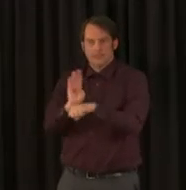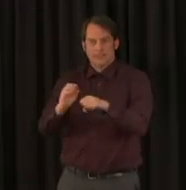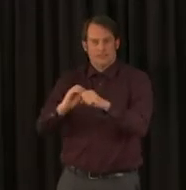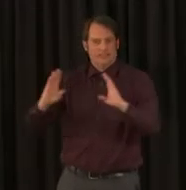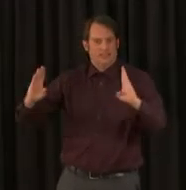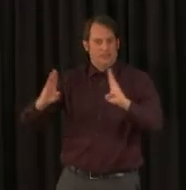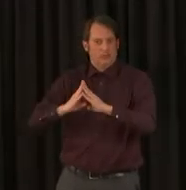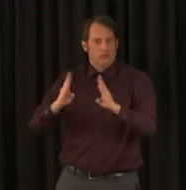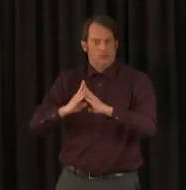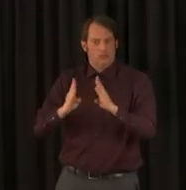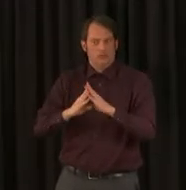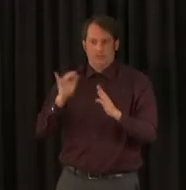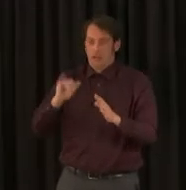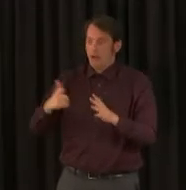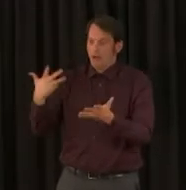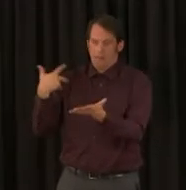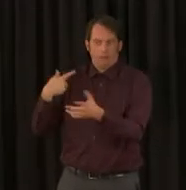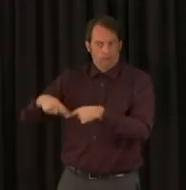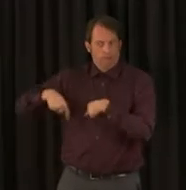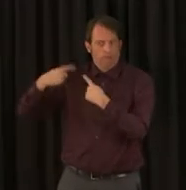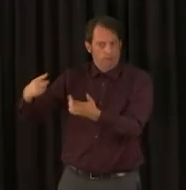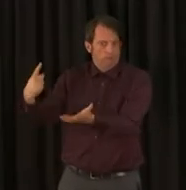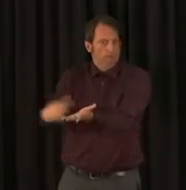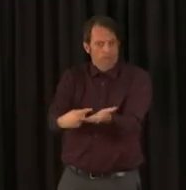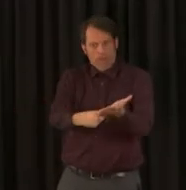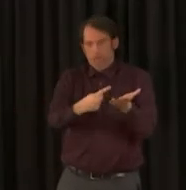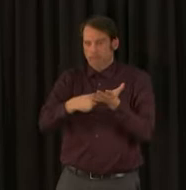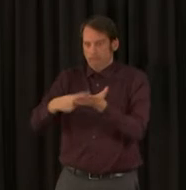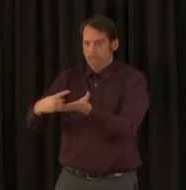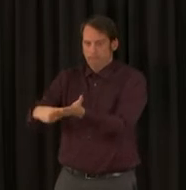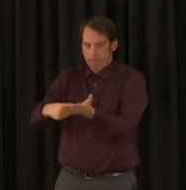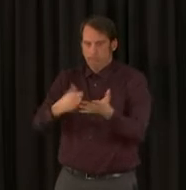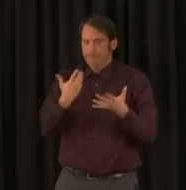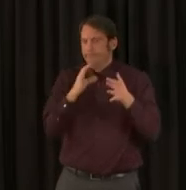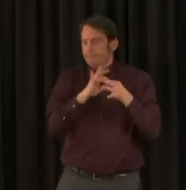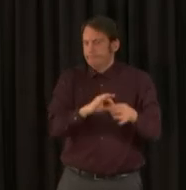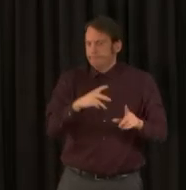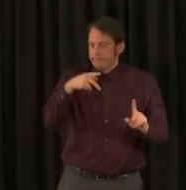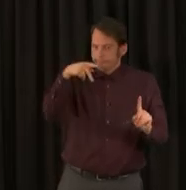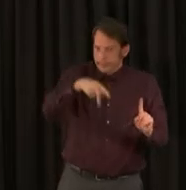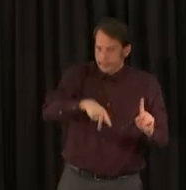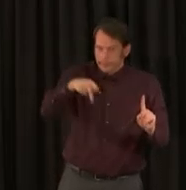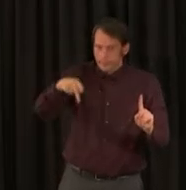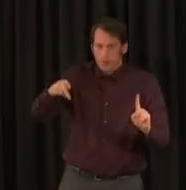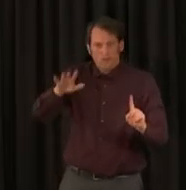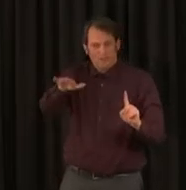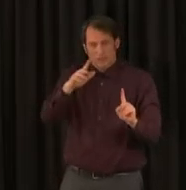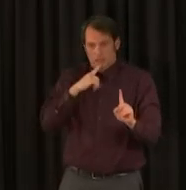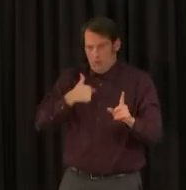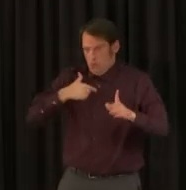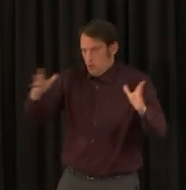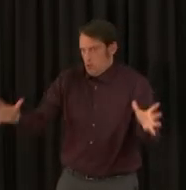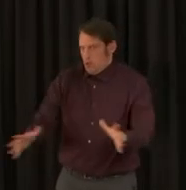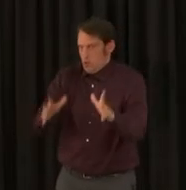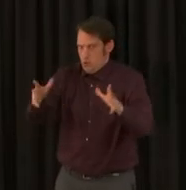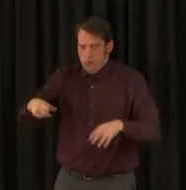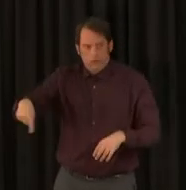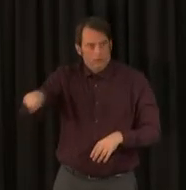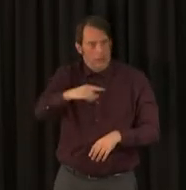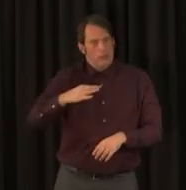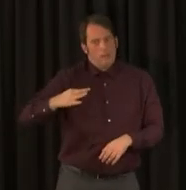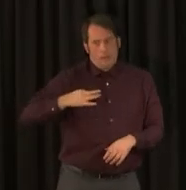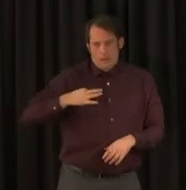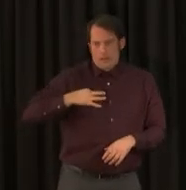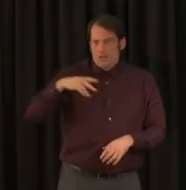we've heard a lot of conversation earlier today about PPP, and we want to encourage all businesses in downtown DC